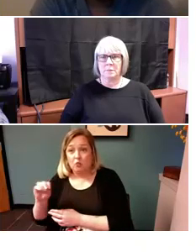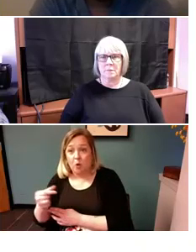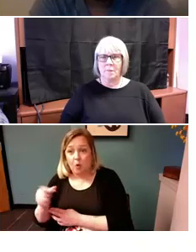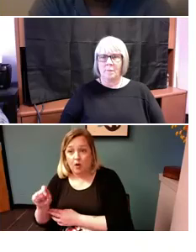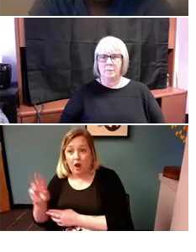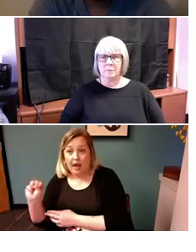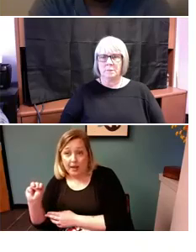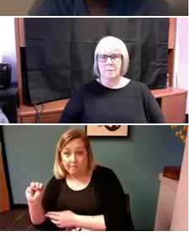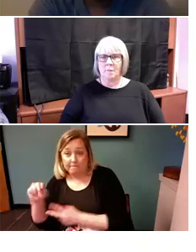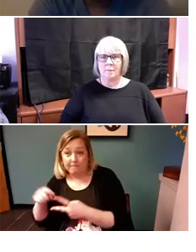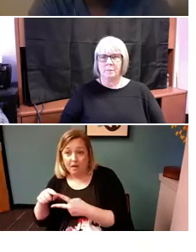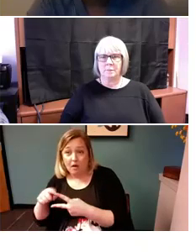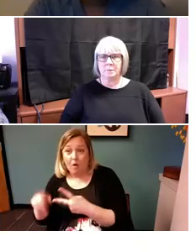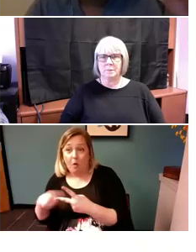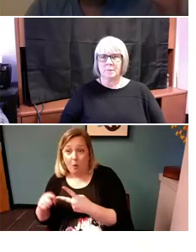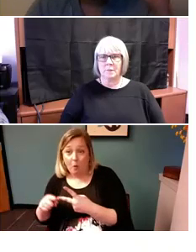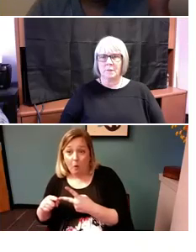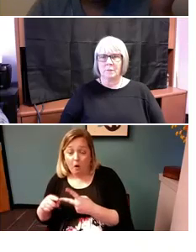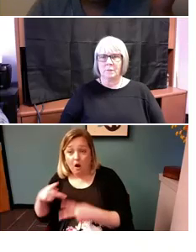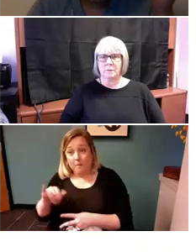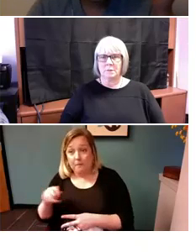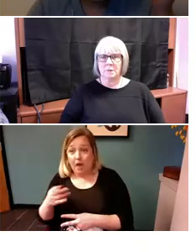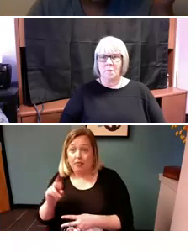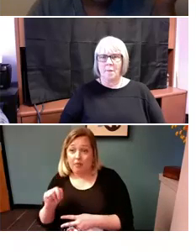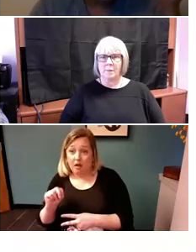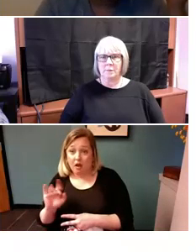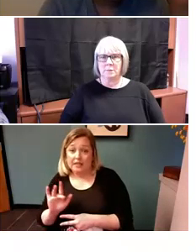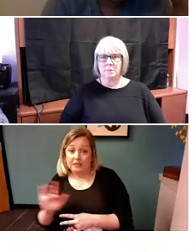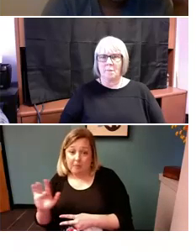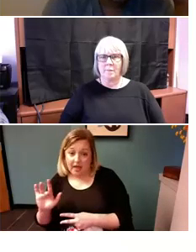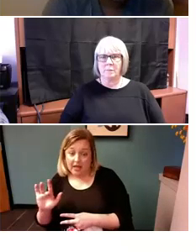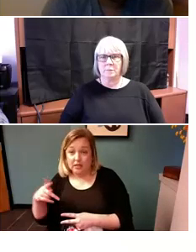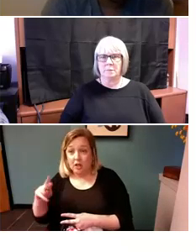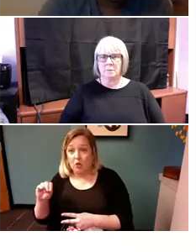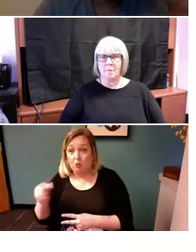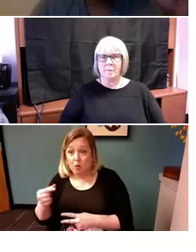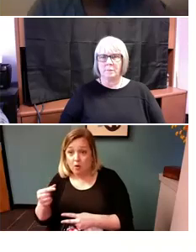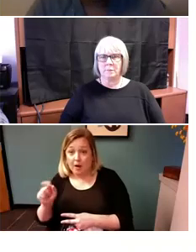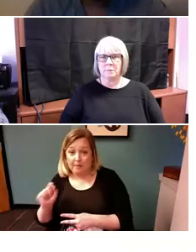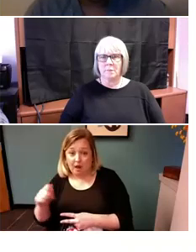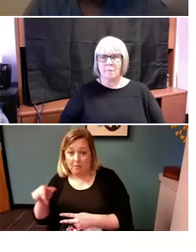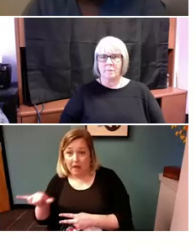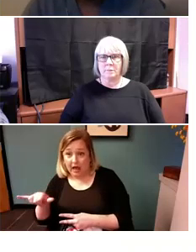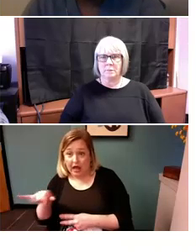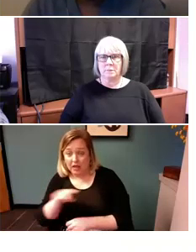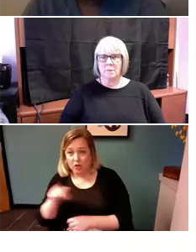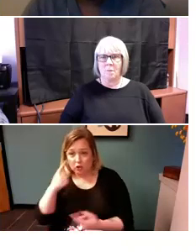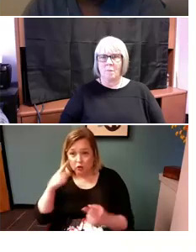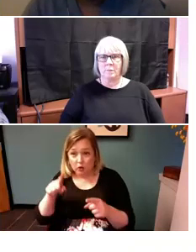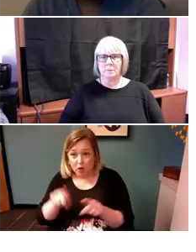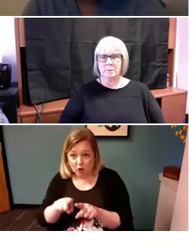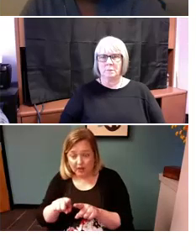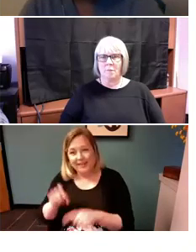space program.py, do you guys agree? Yes, we are running the program, but wait. Do you